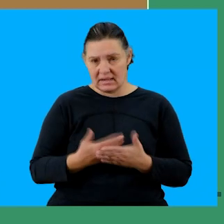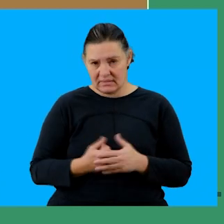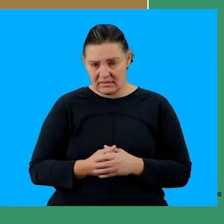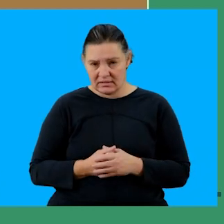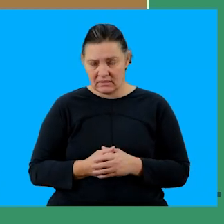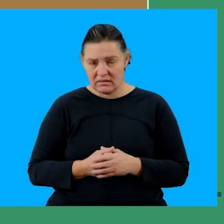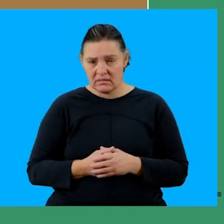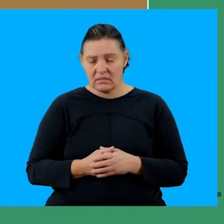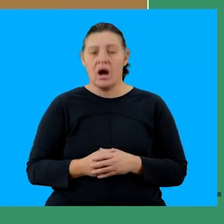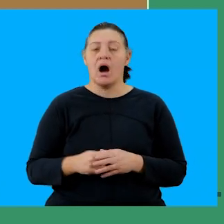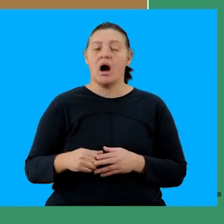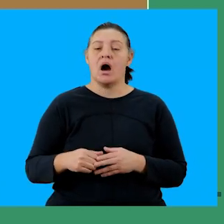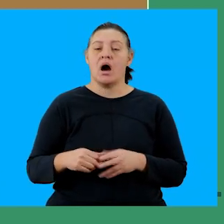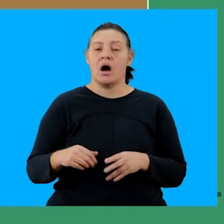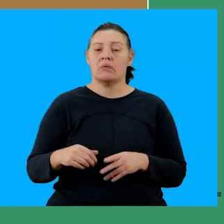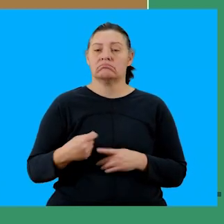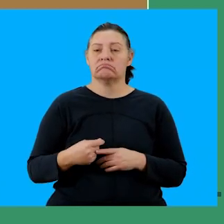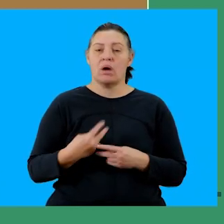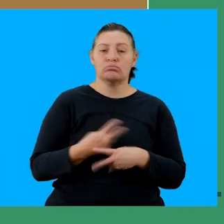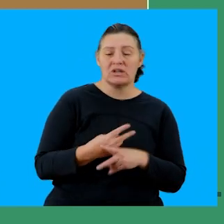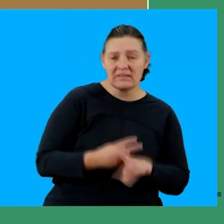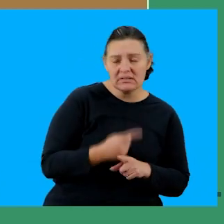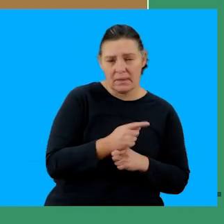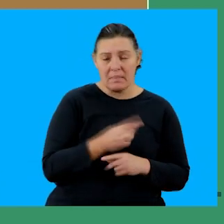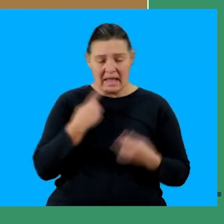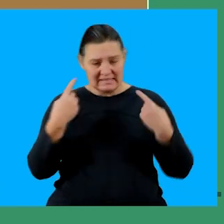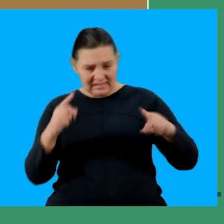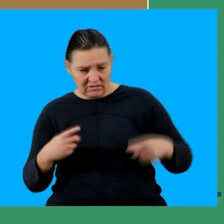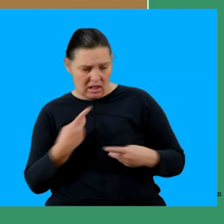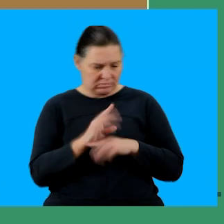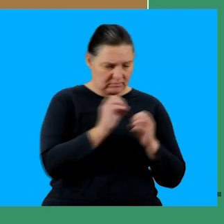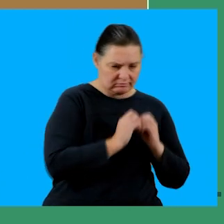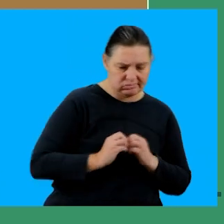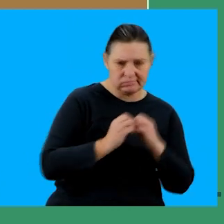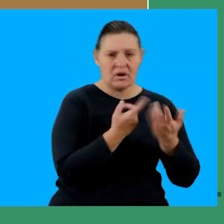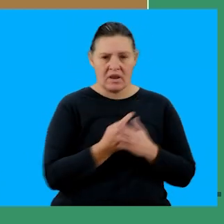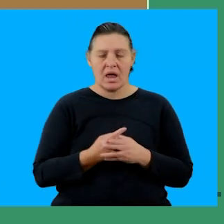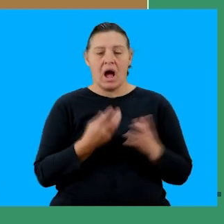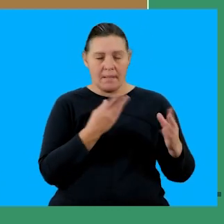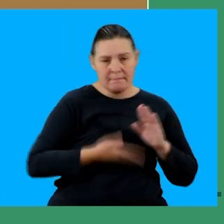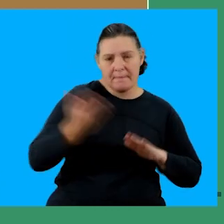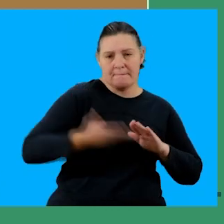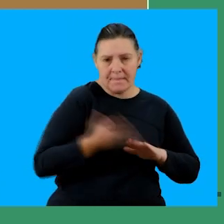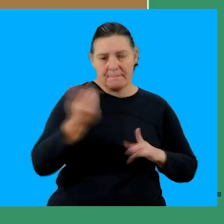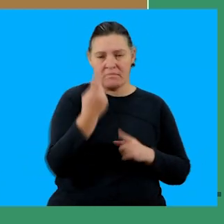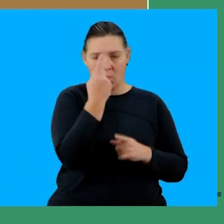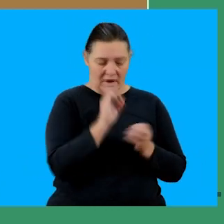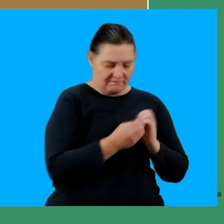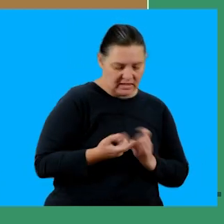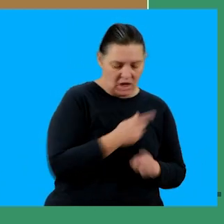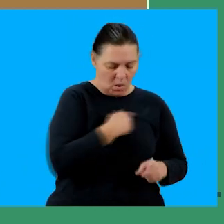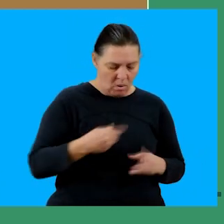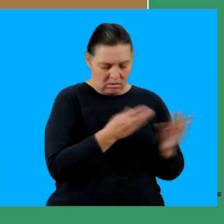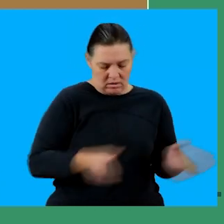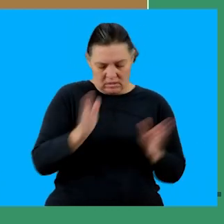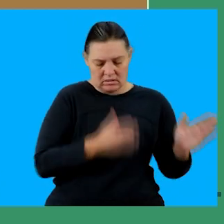be successful. Productivity, the effectiveness of production in terms of the rate of output per